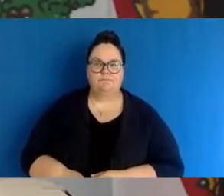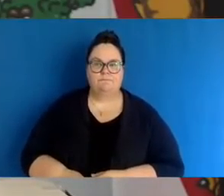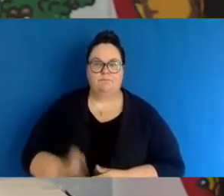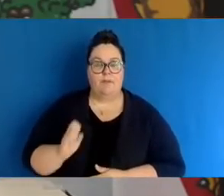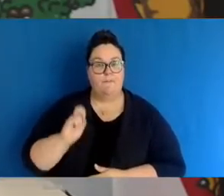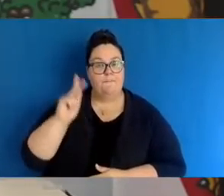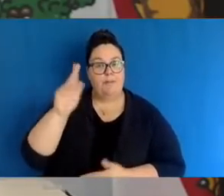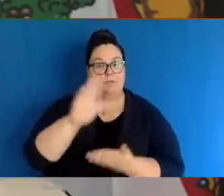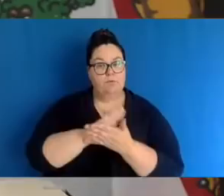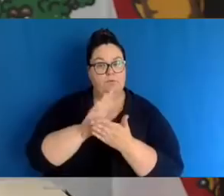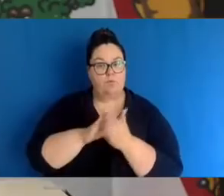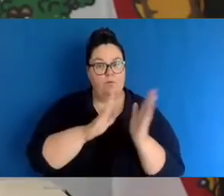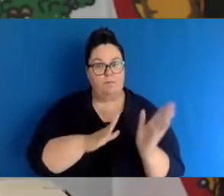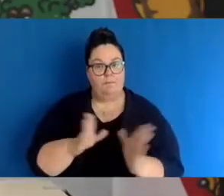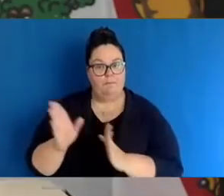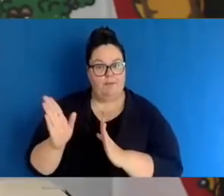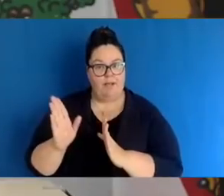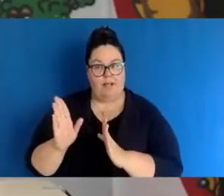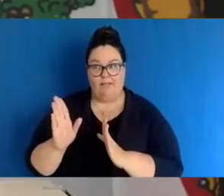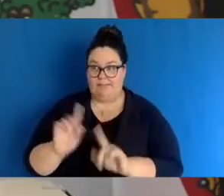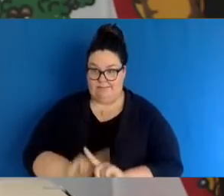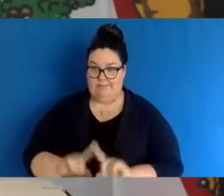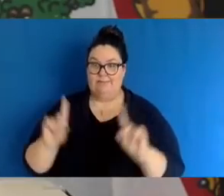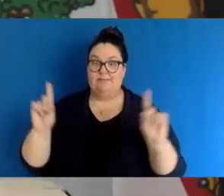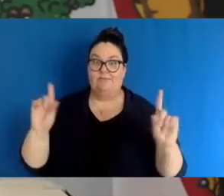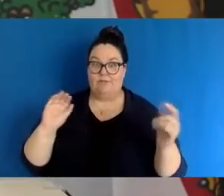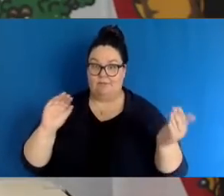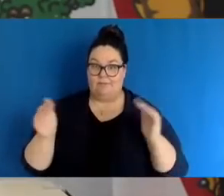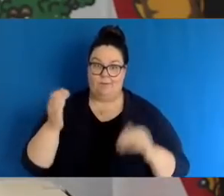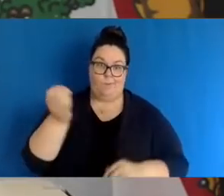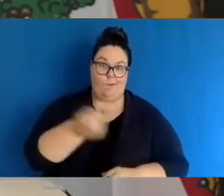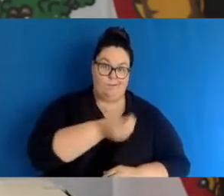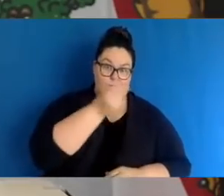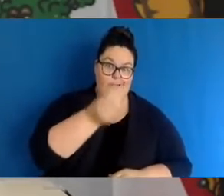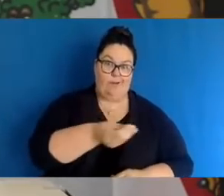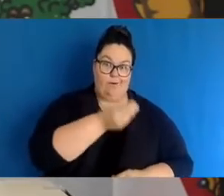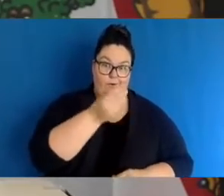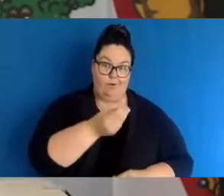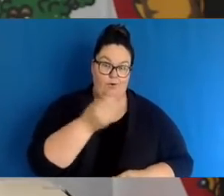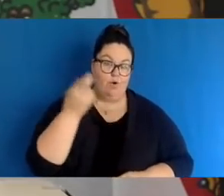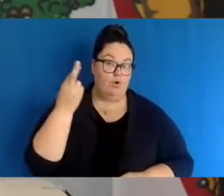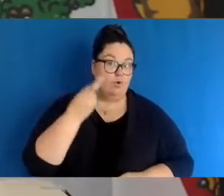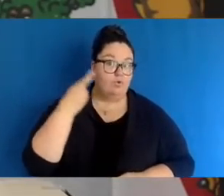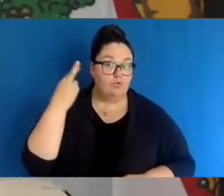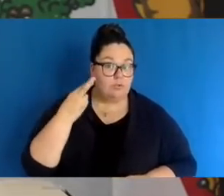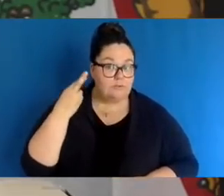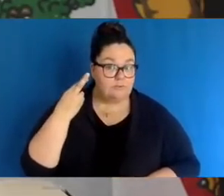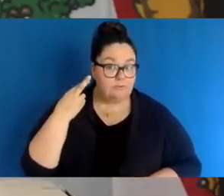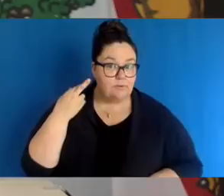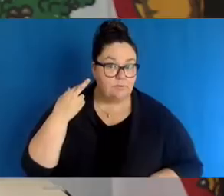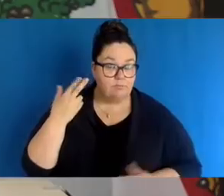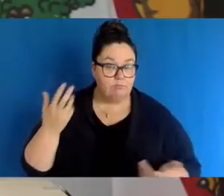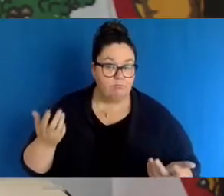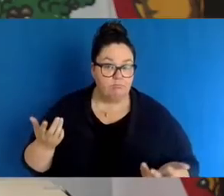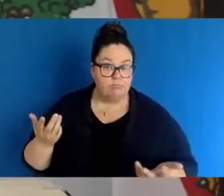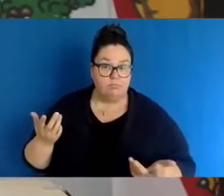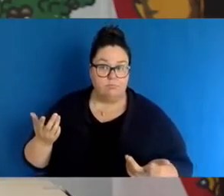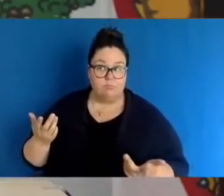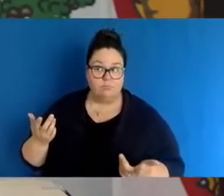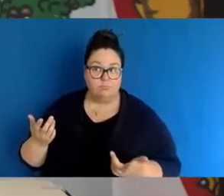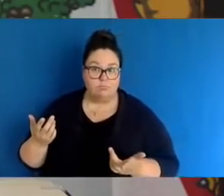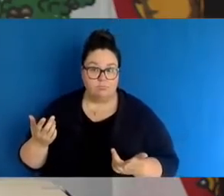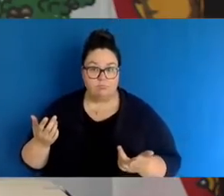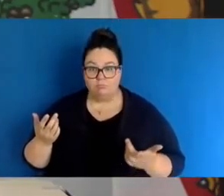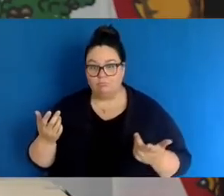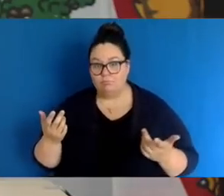plan in PEI is vastly different than the back-to-school plan in Ontario for a number of reasons. Number one is we haven't really been out of school.